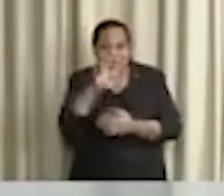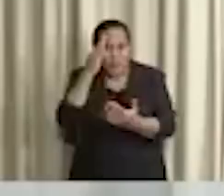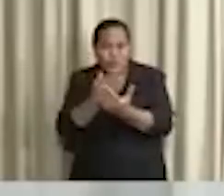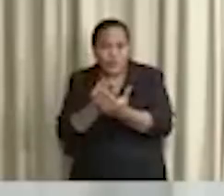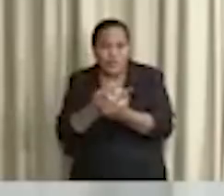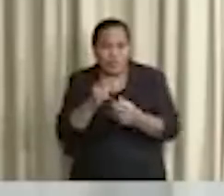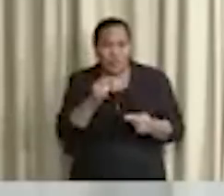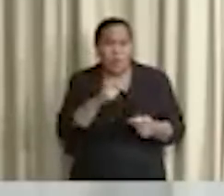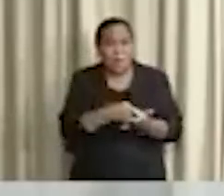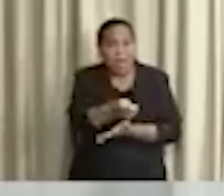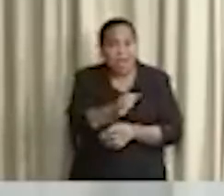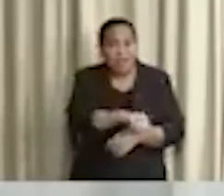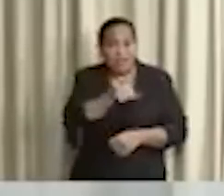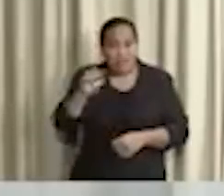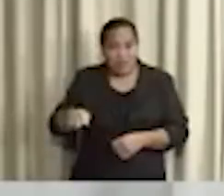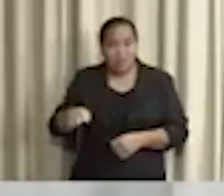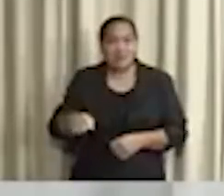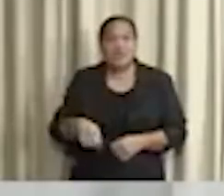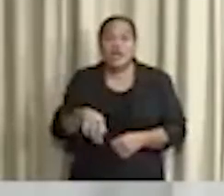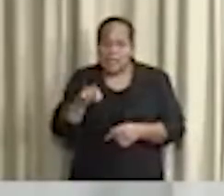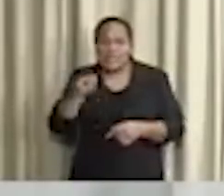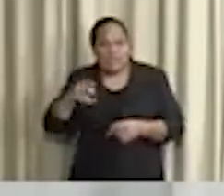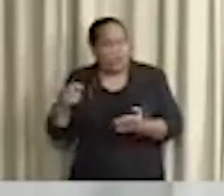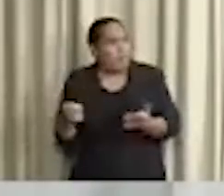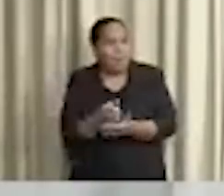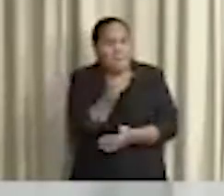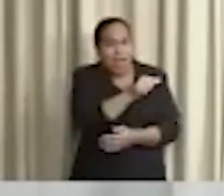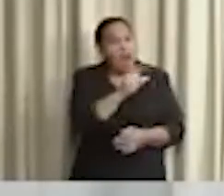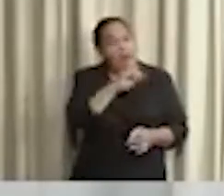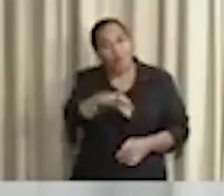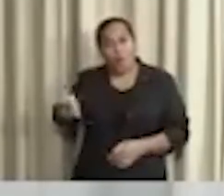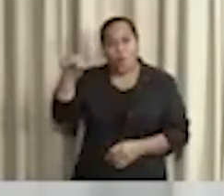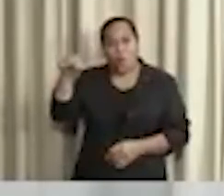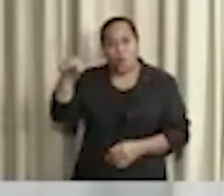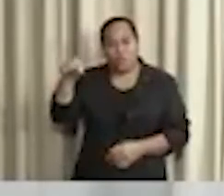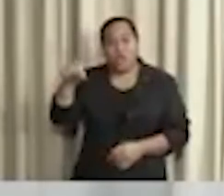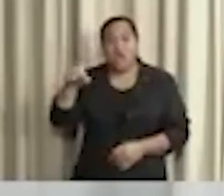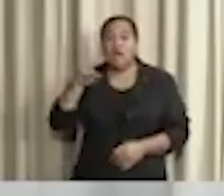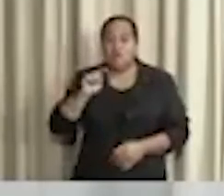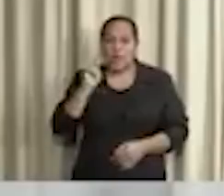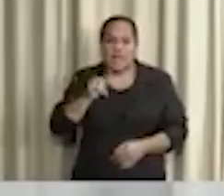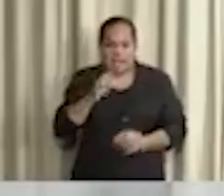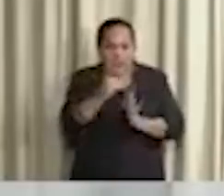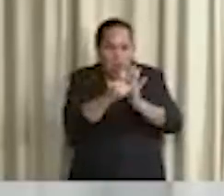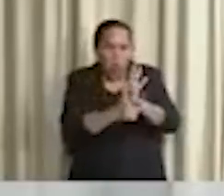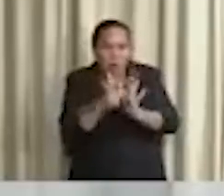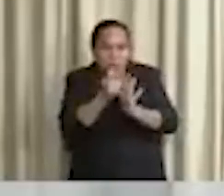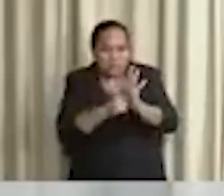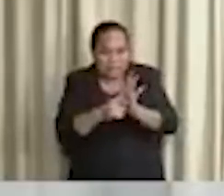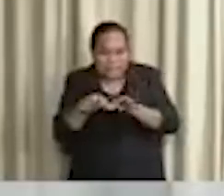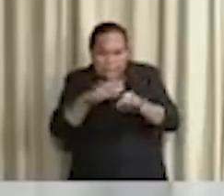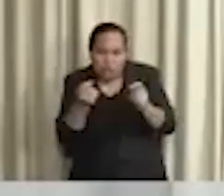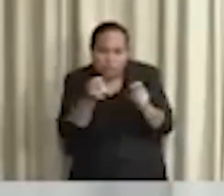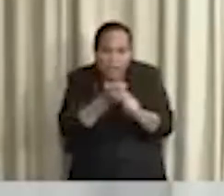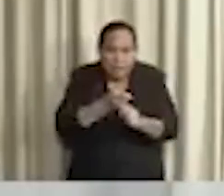all outstanding student debts owed to government, and to bring the necessary legislative and policy